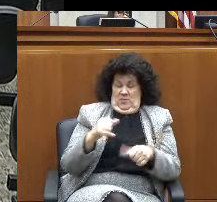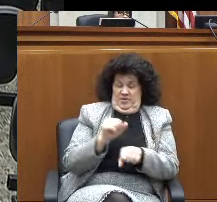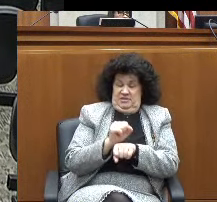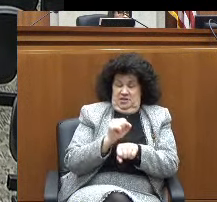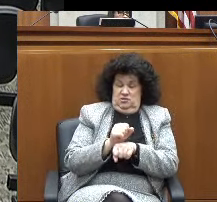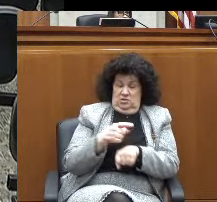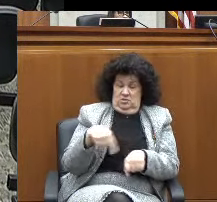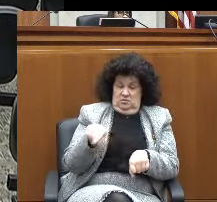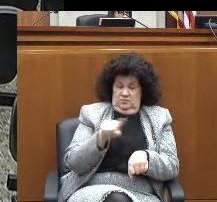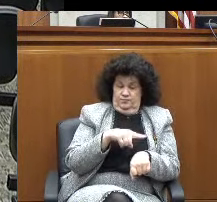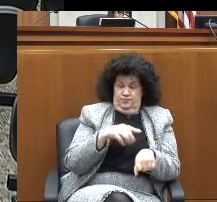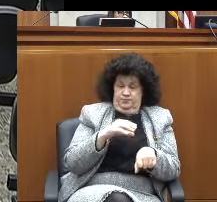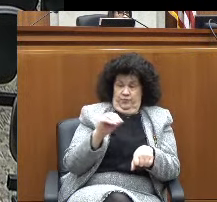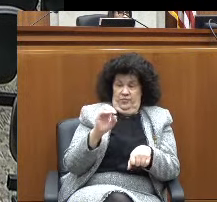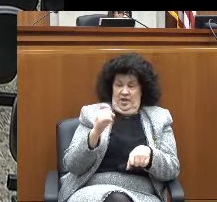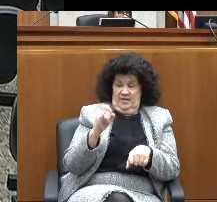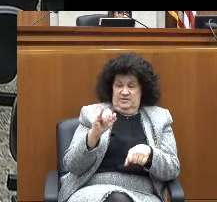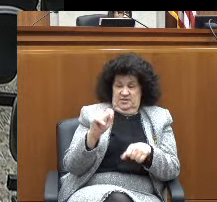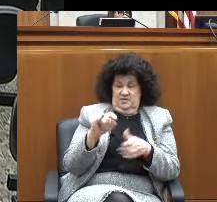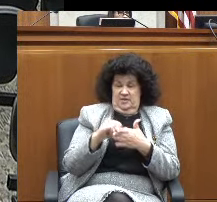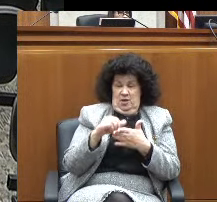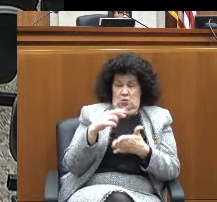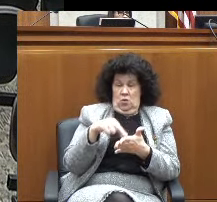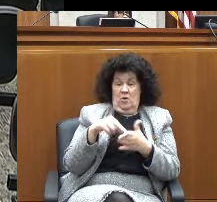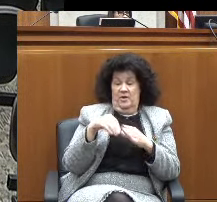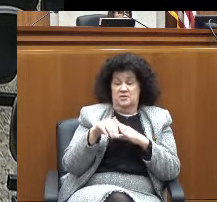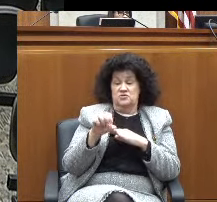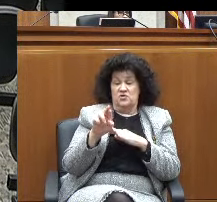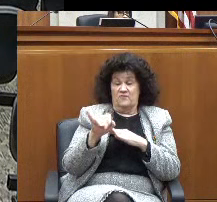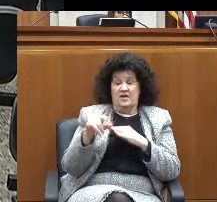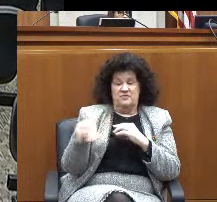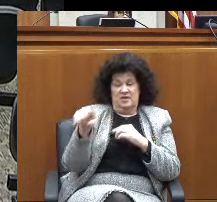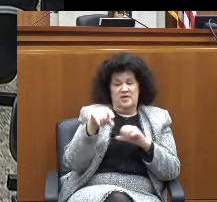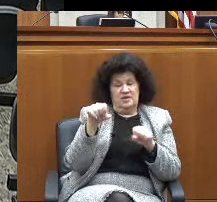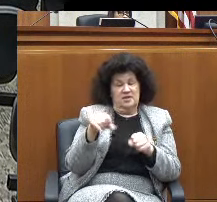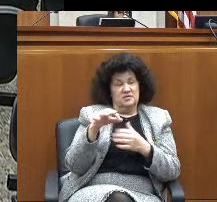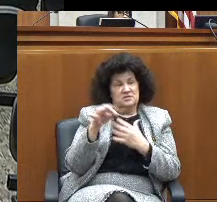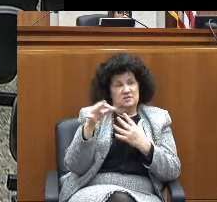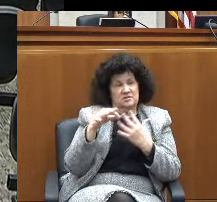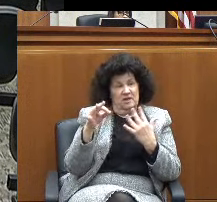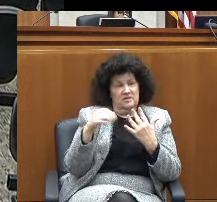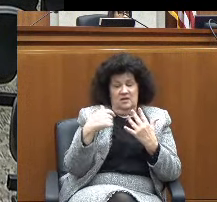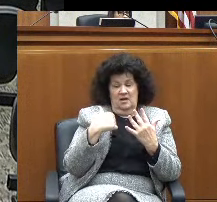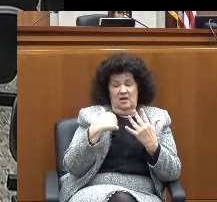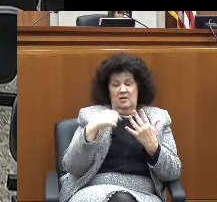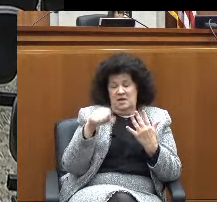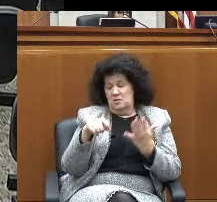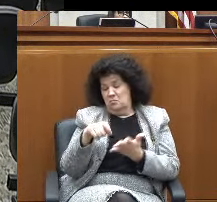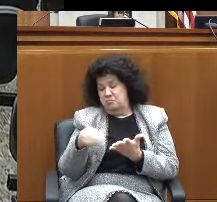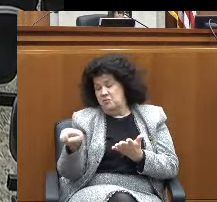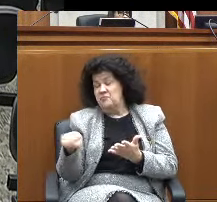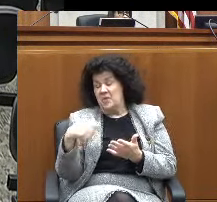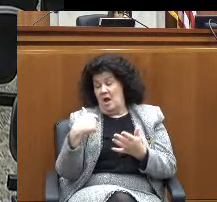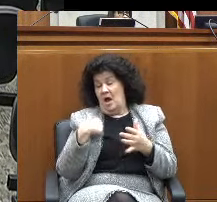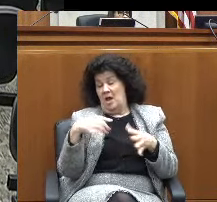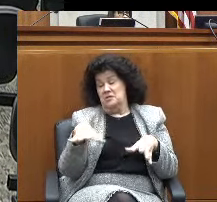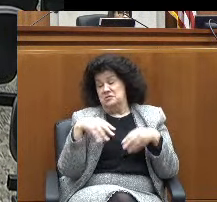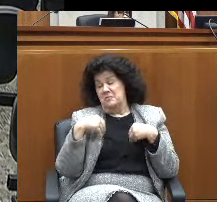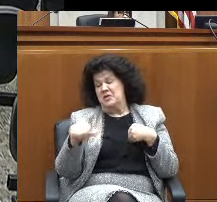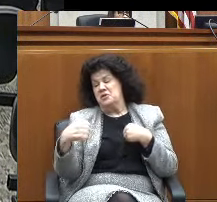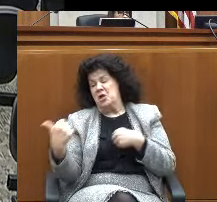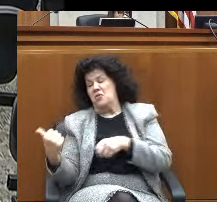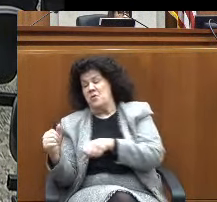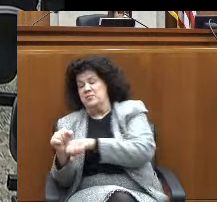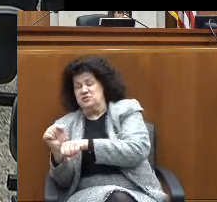they're in and they are exiting that role. So in the survey, they can select, I accepted another position in that school system, or